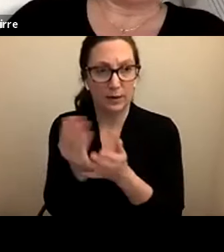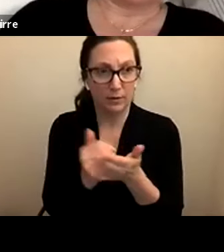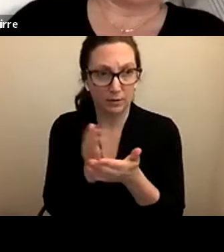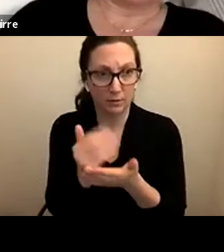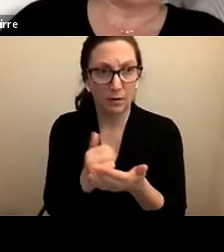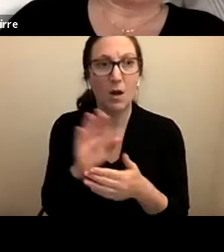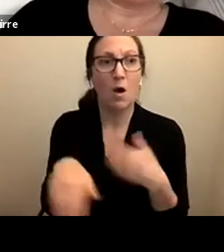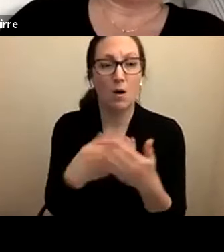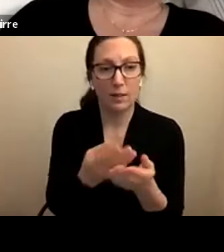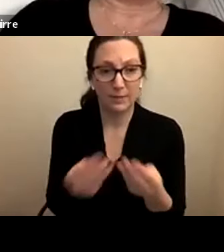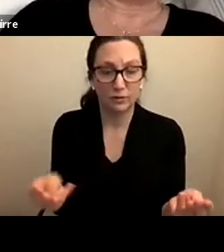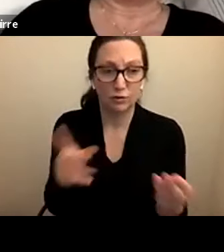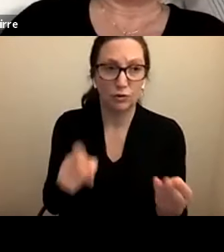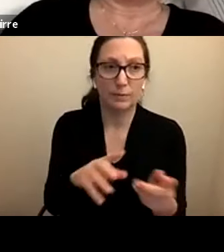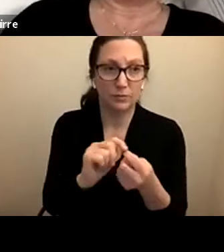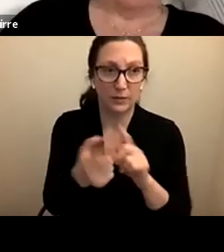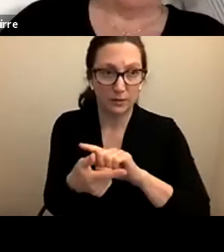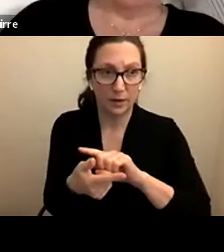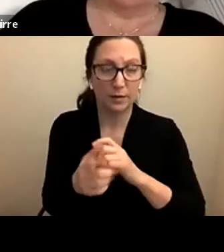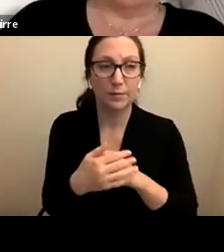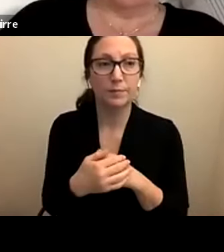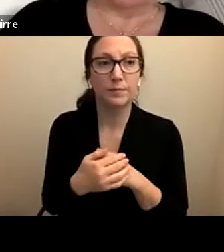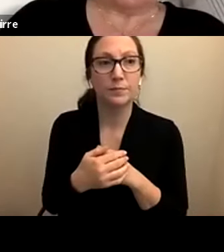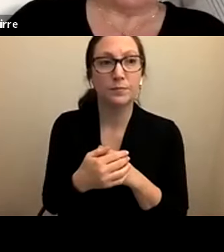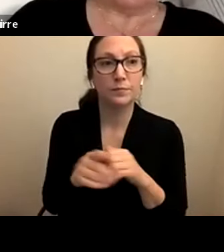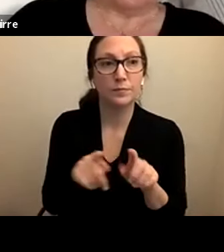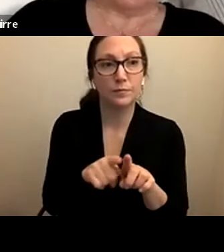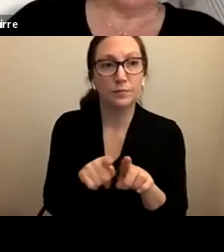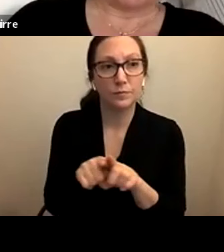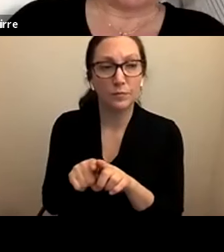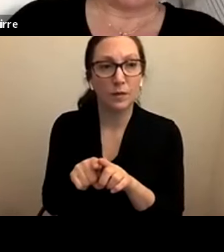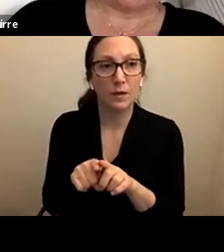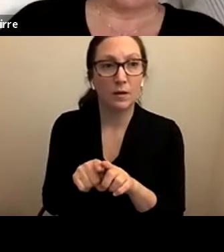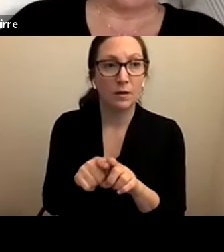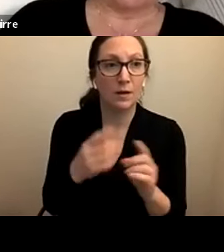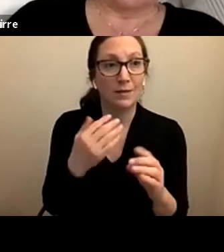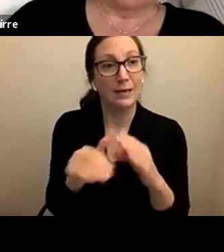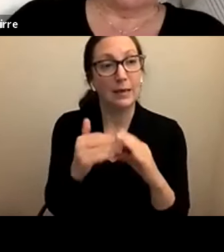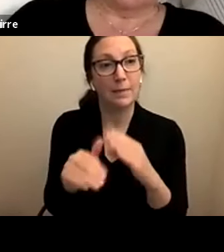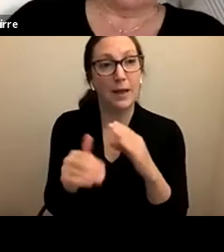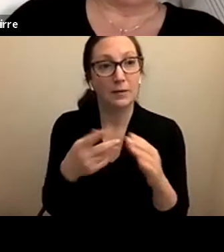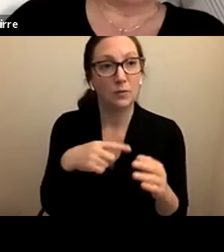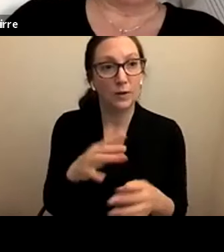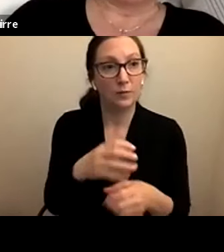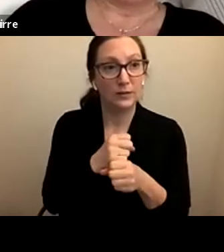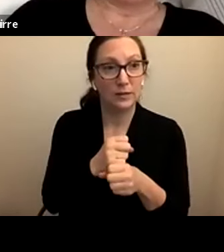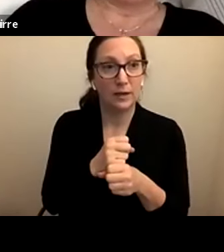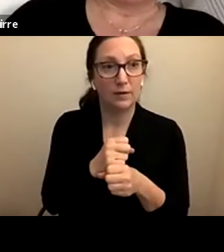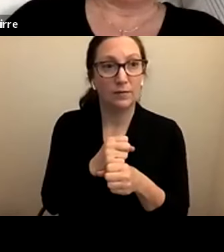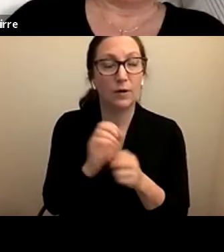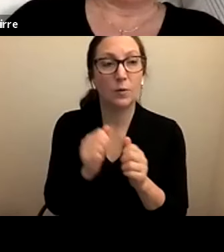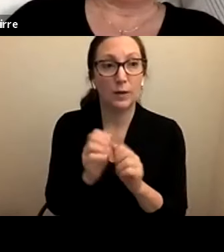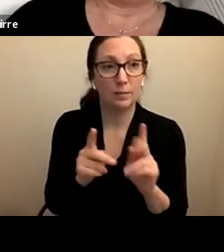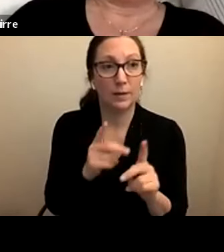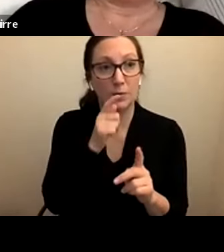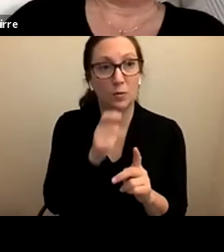are translated. And also I wonder if the emails that we are receiving with the people who are presenting